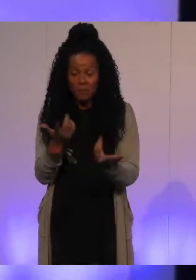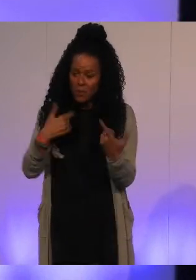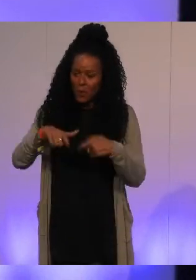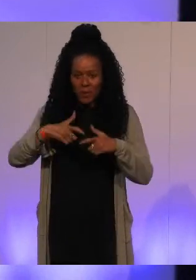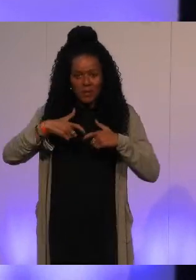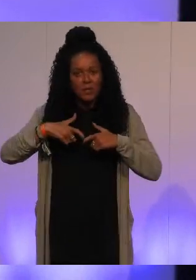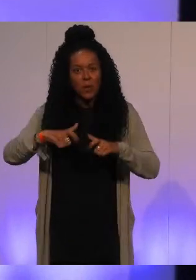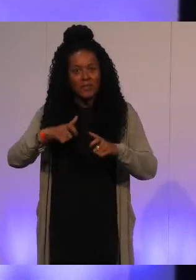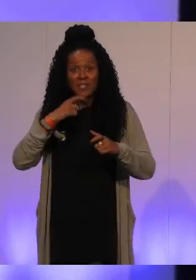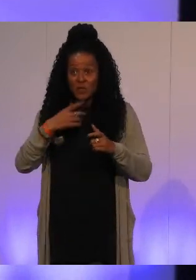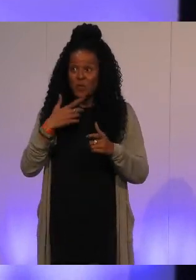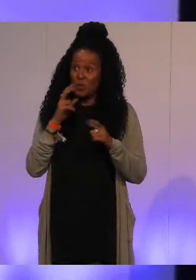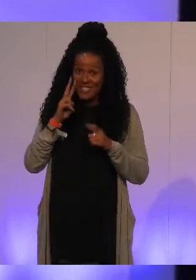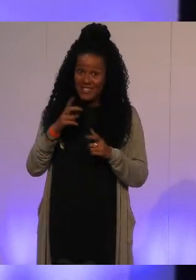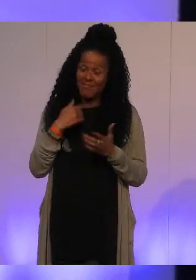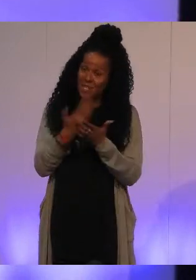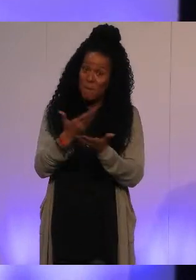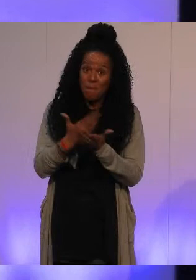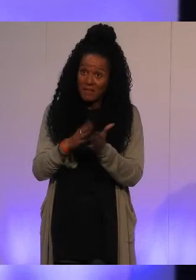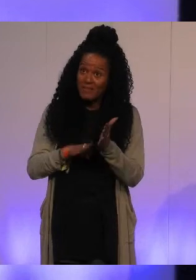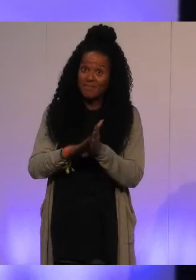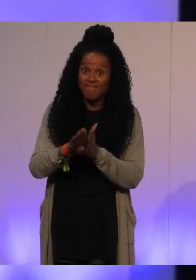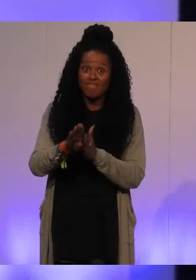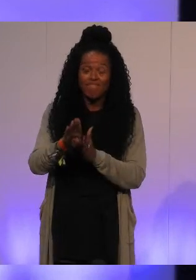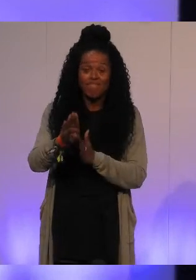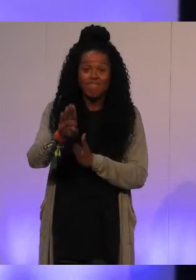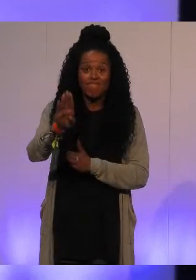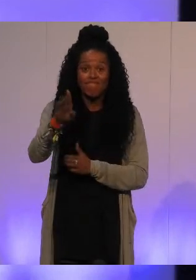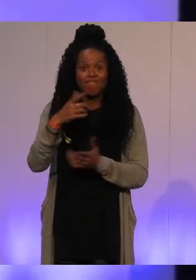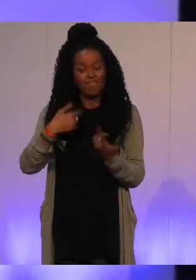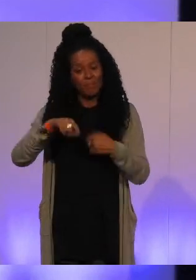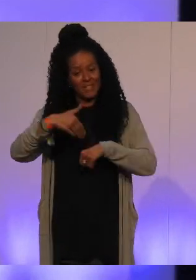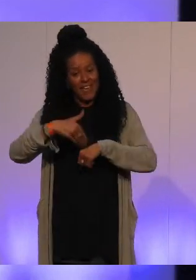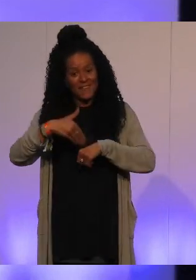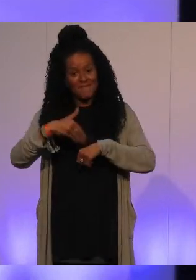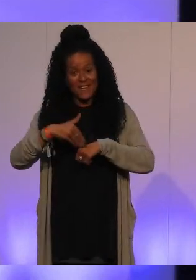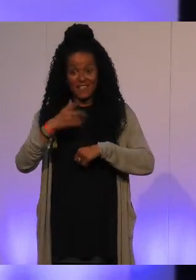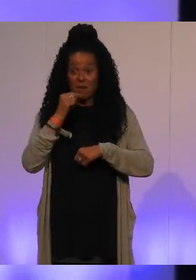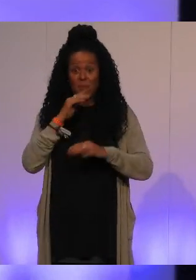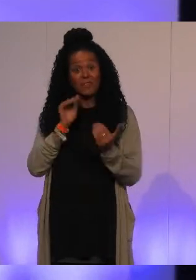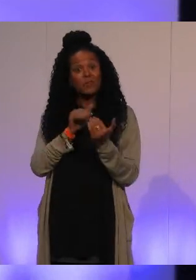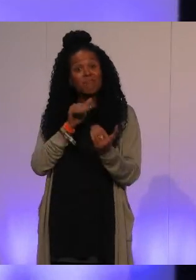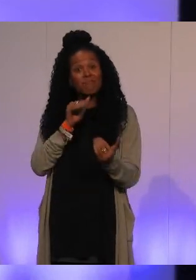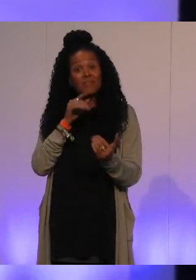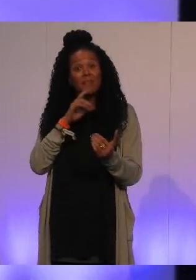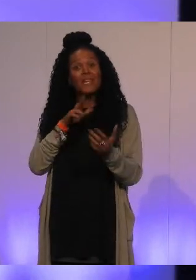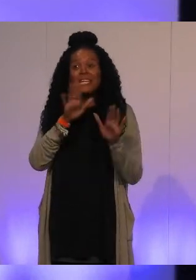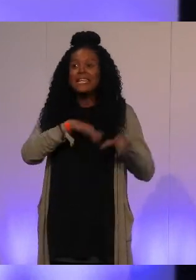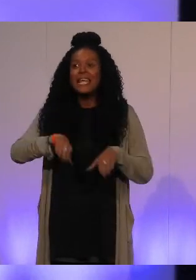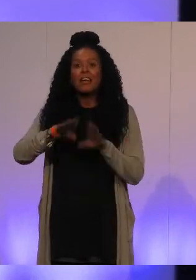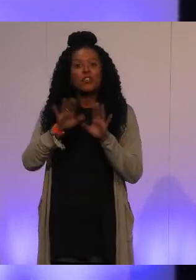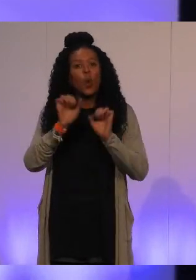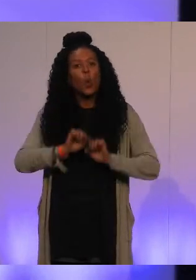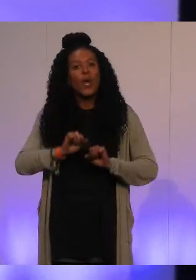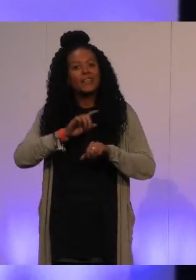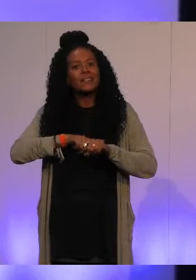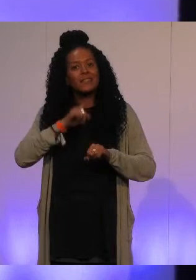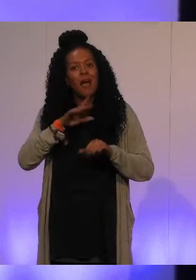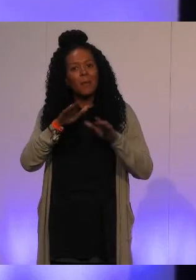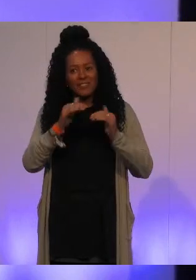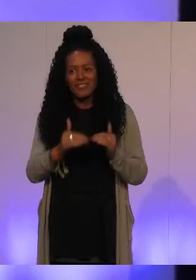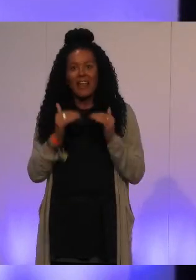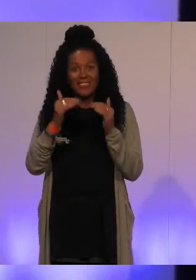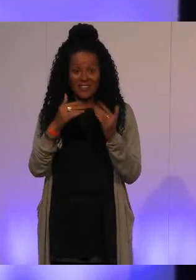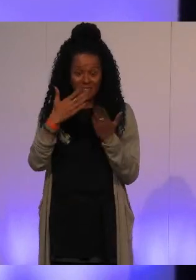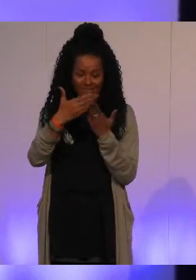to see rise. This has affected our ability to meet some of the national waiting time standards for patients, and